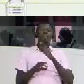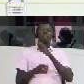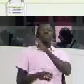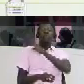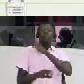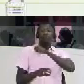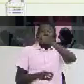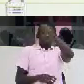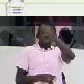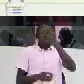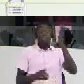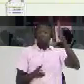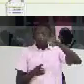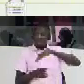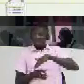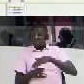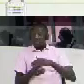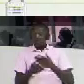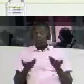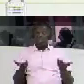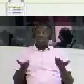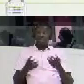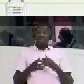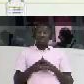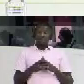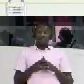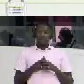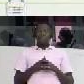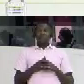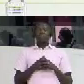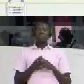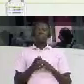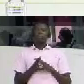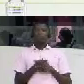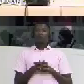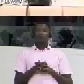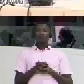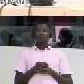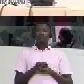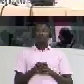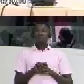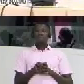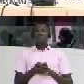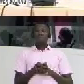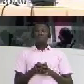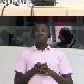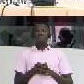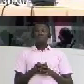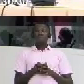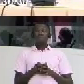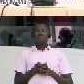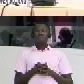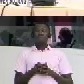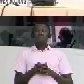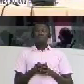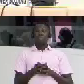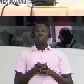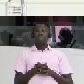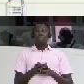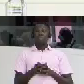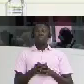I will say now, because sometimes, even when I call for the falling, sometimes a commissioner will come down. Kooku moom